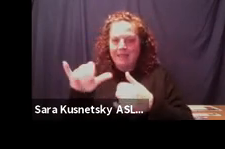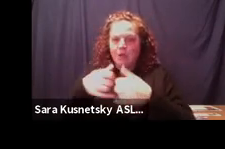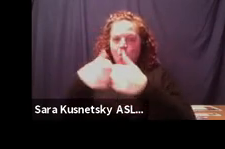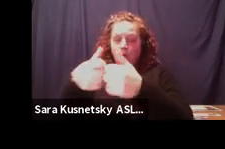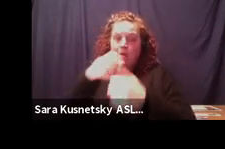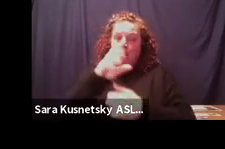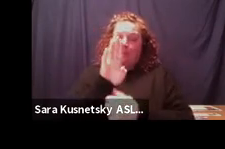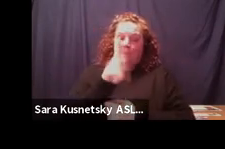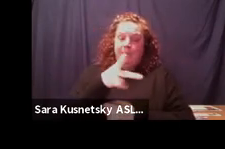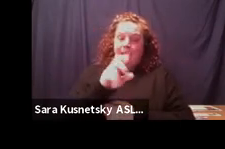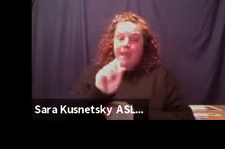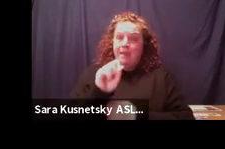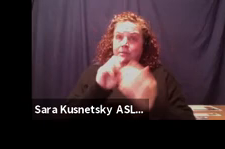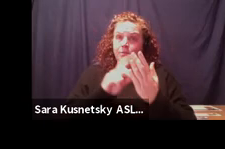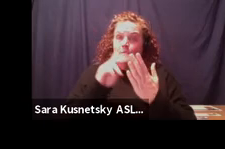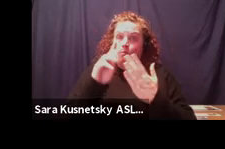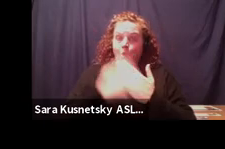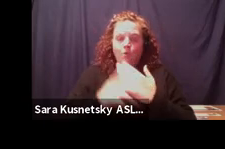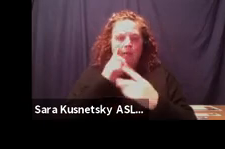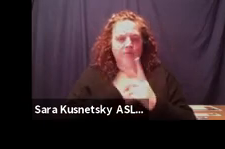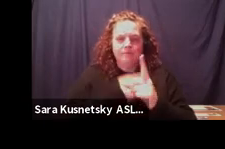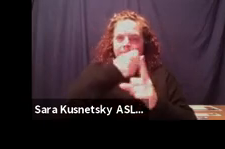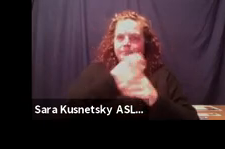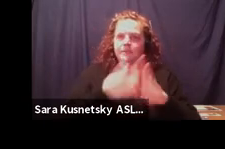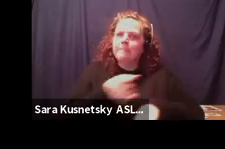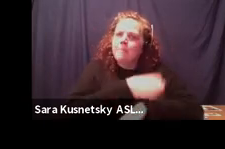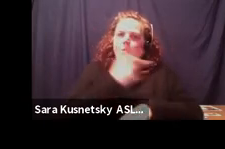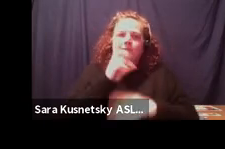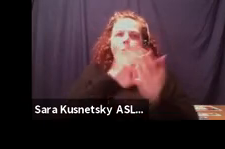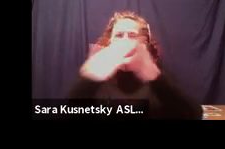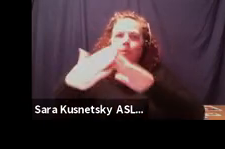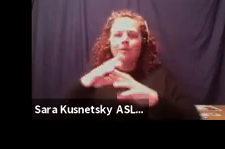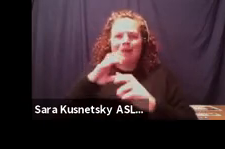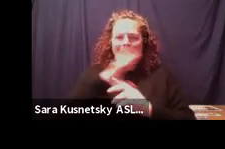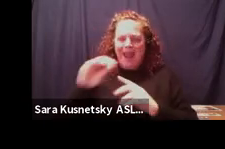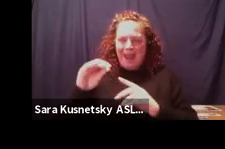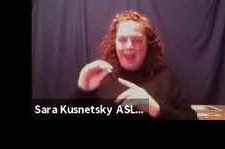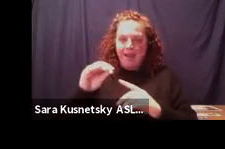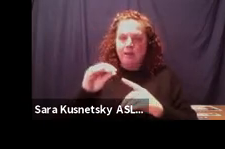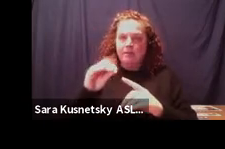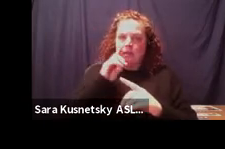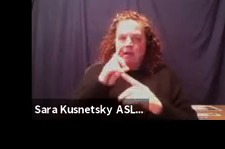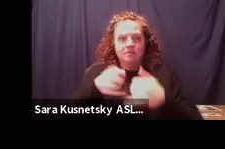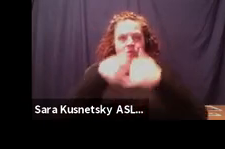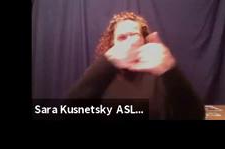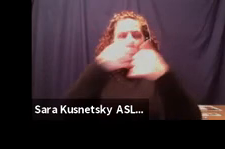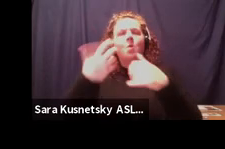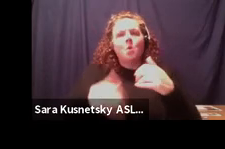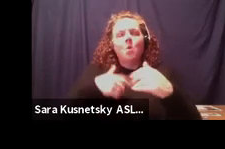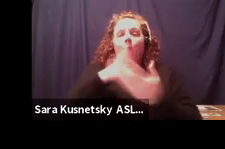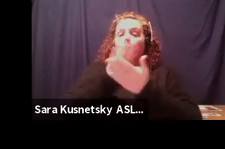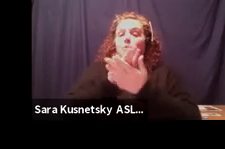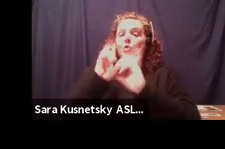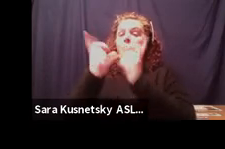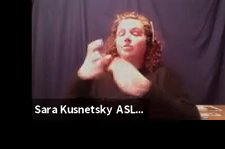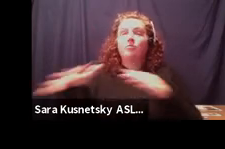had significant impact on our school communities, and now school districts across the country are using it. Again, we